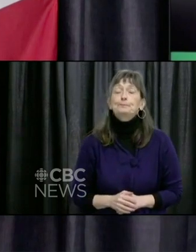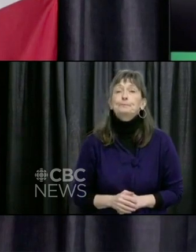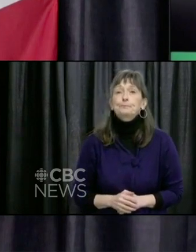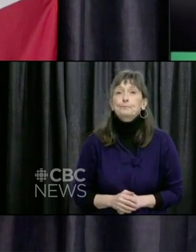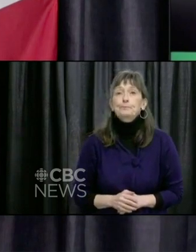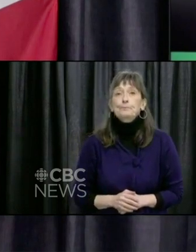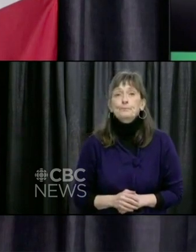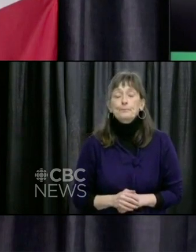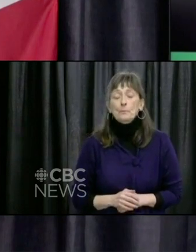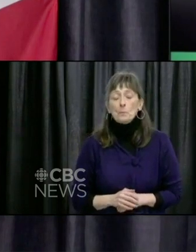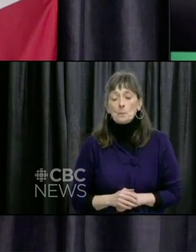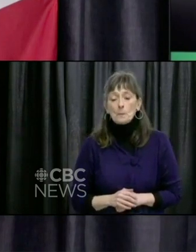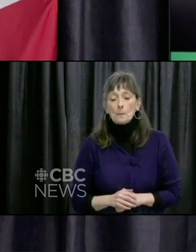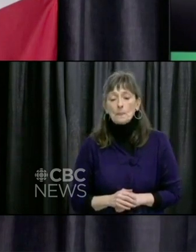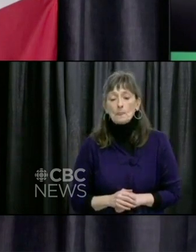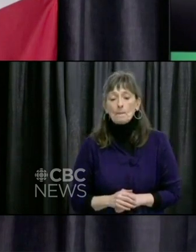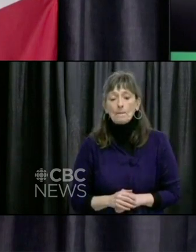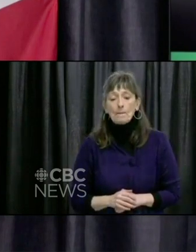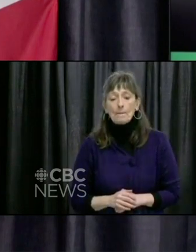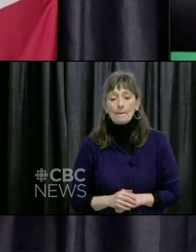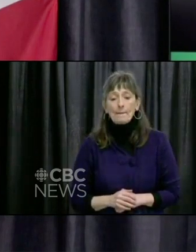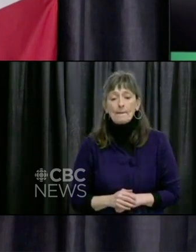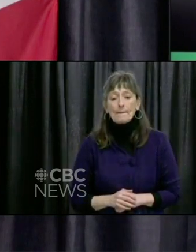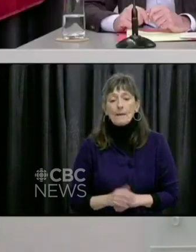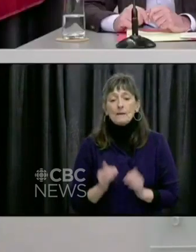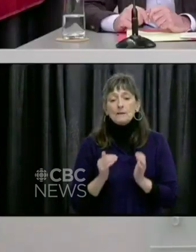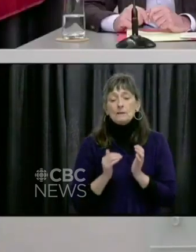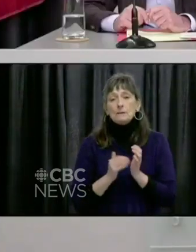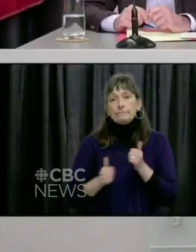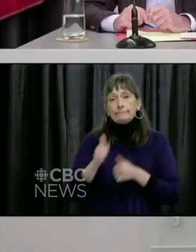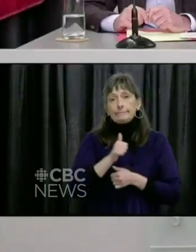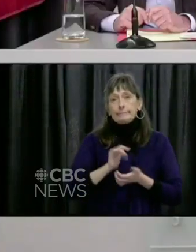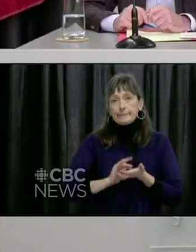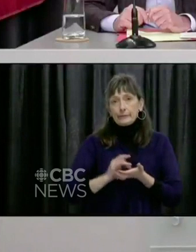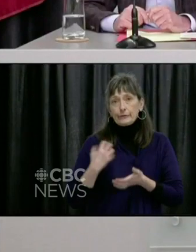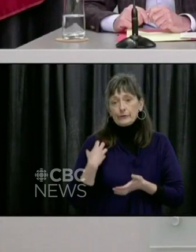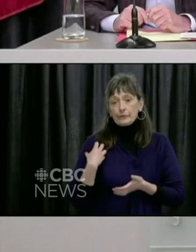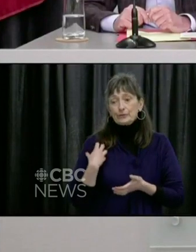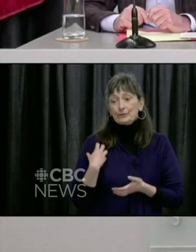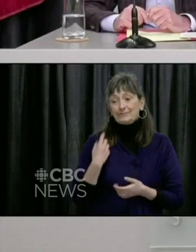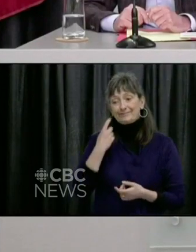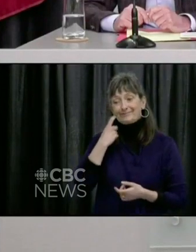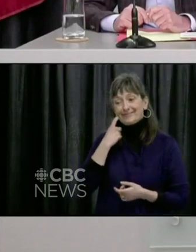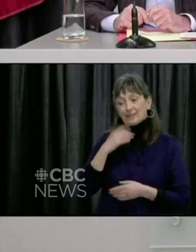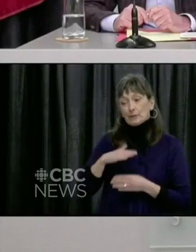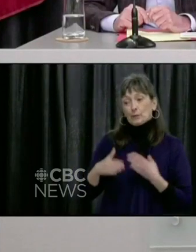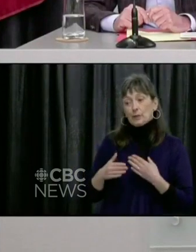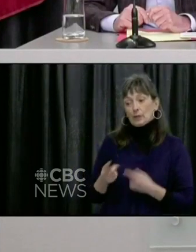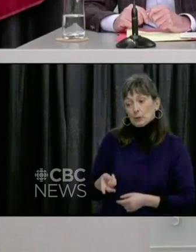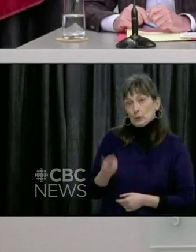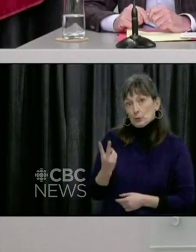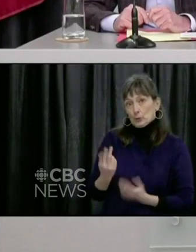Thank you. And Dr. Fitzgerald, this weekend with 2 new cases announced in the Eastern Health Region, is there any more information about those